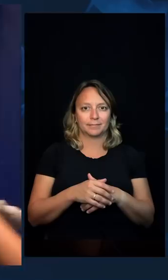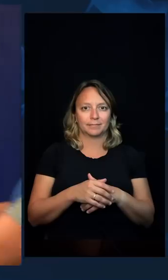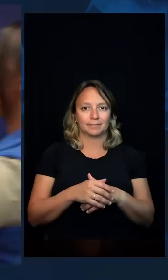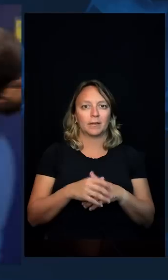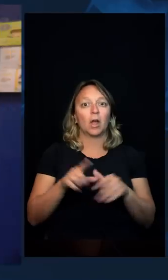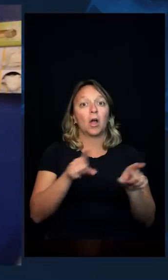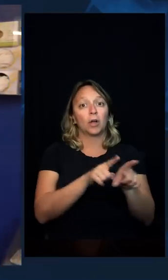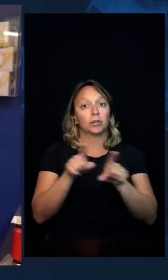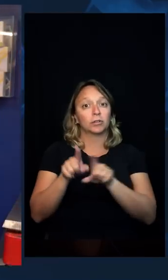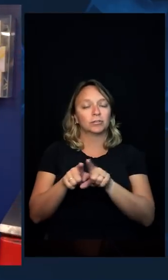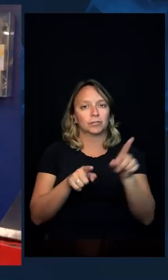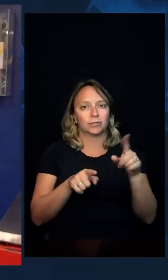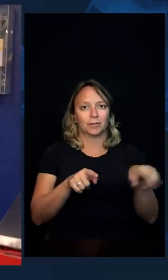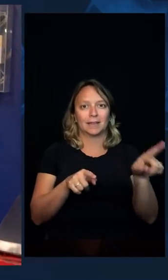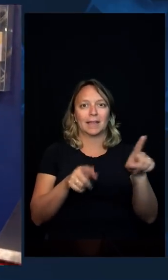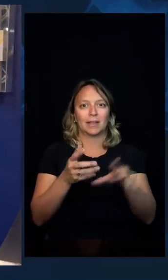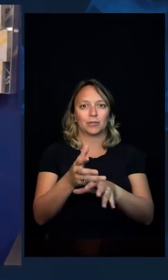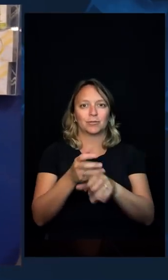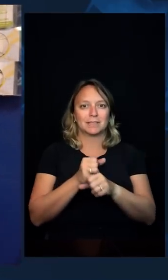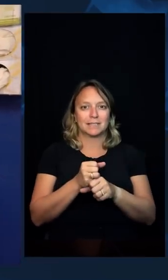They also receive